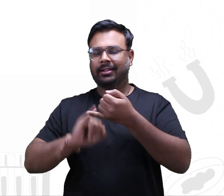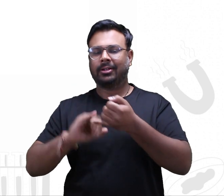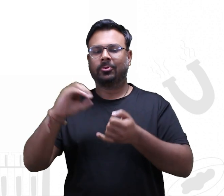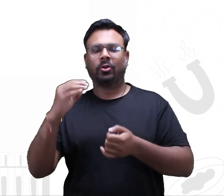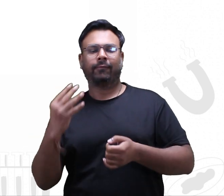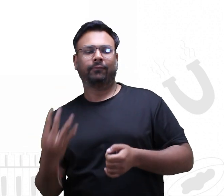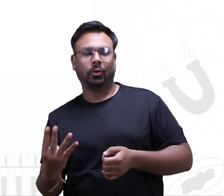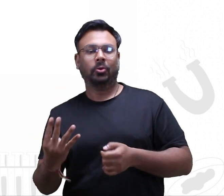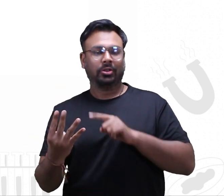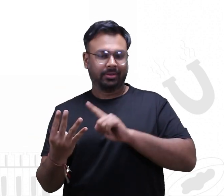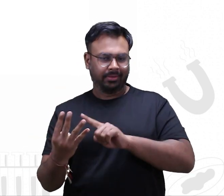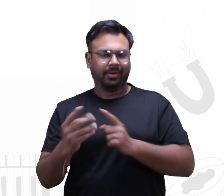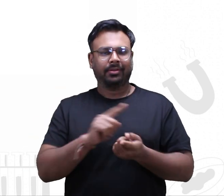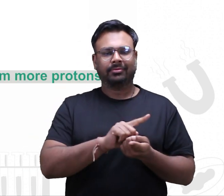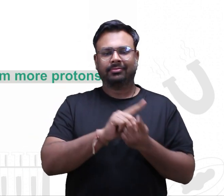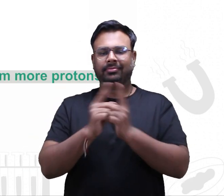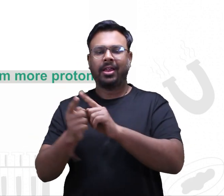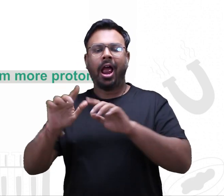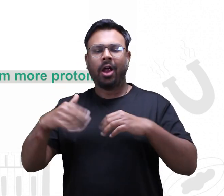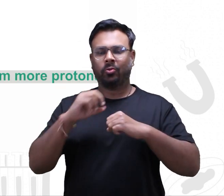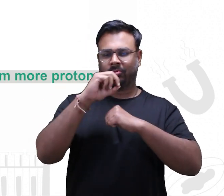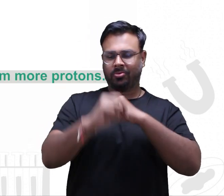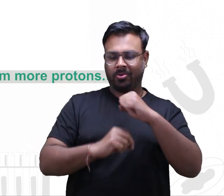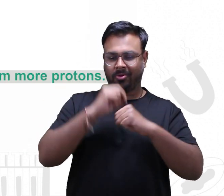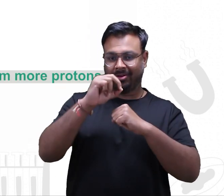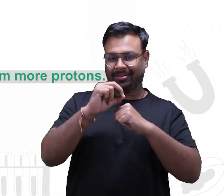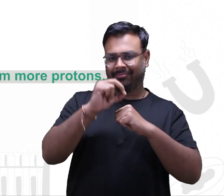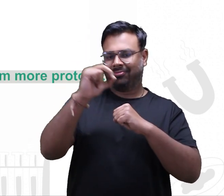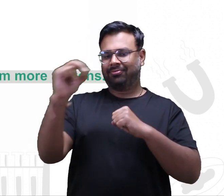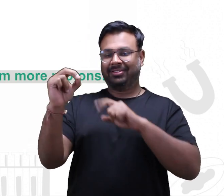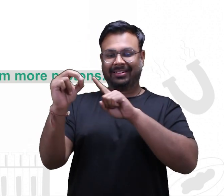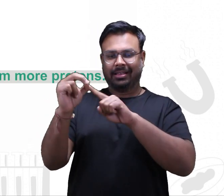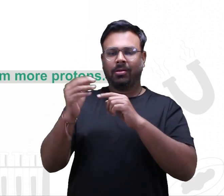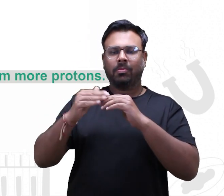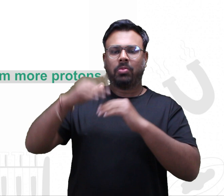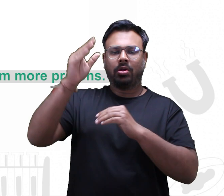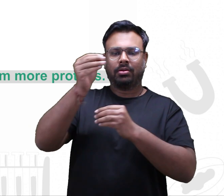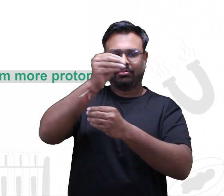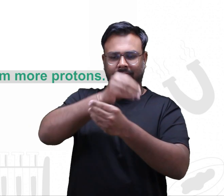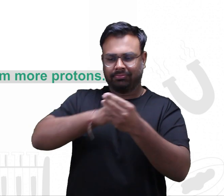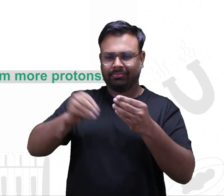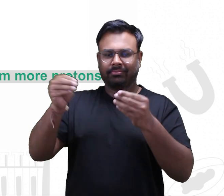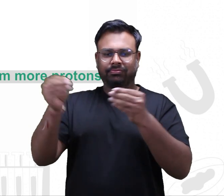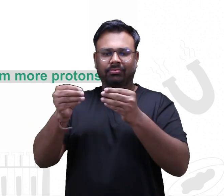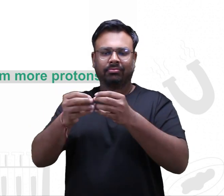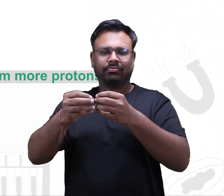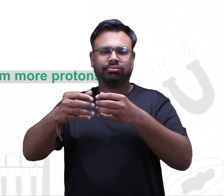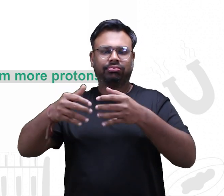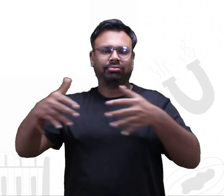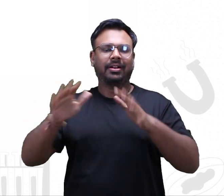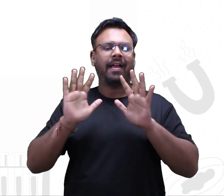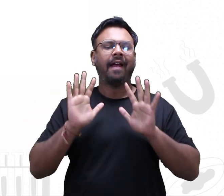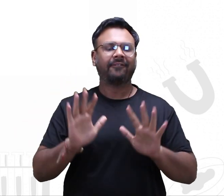plus HSO4 minus. Now the hydrogen sulfate ion is further dissociated to form more